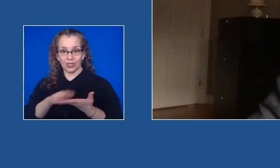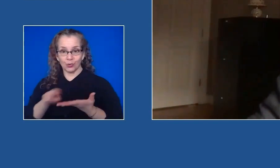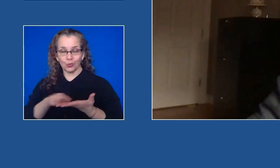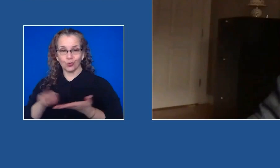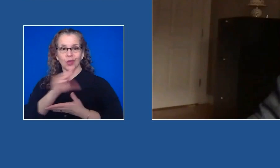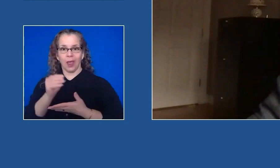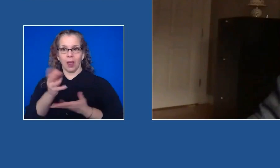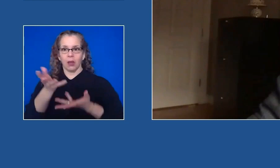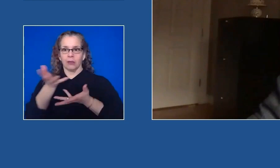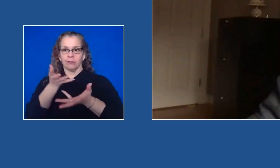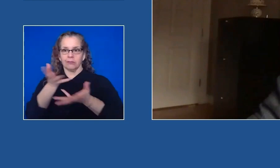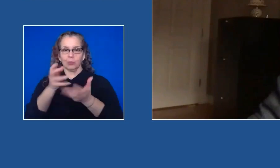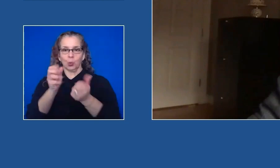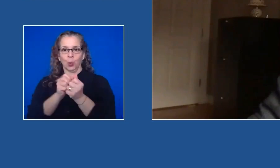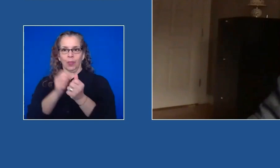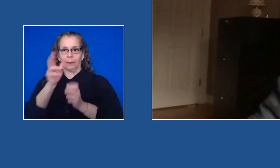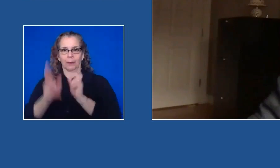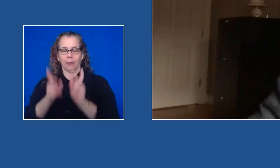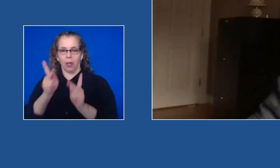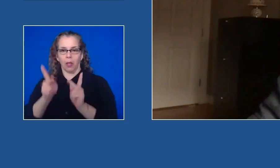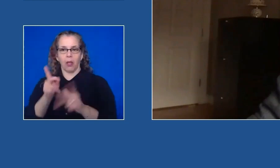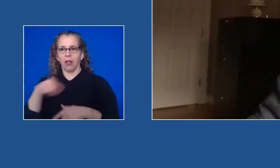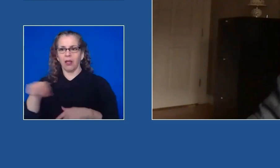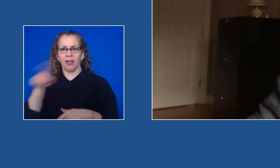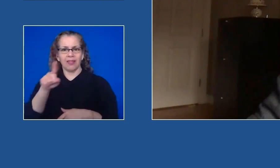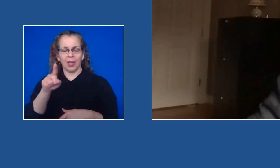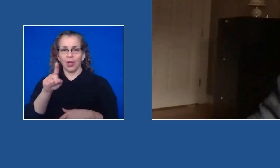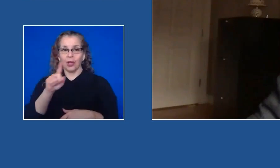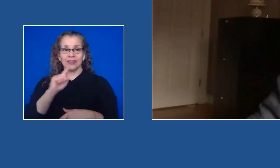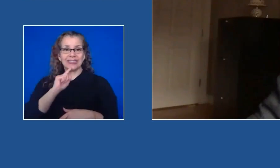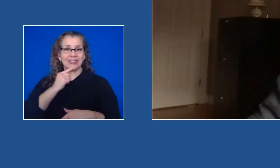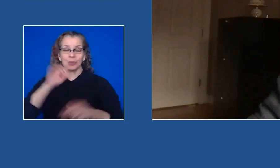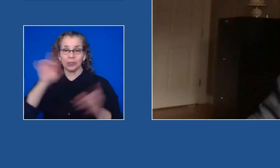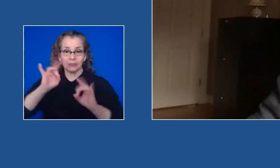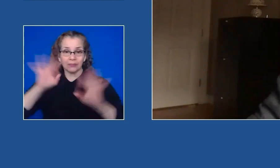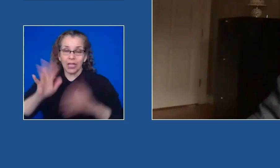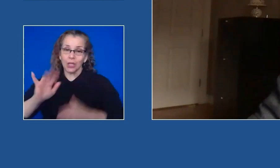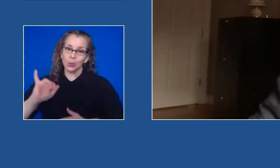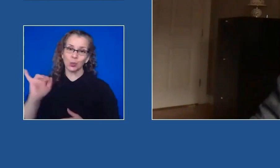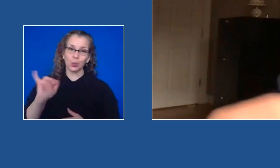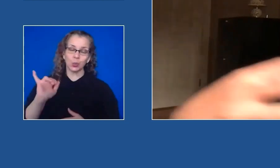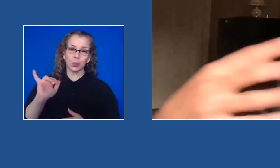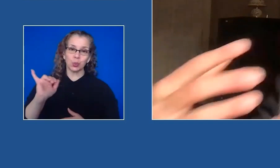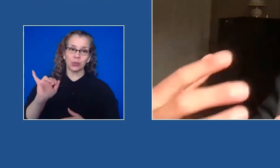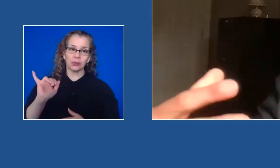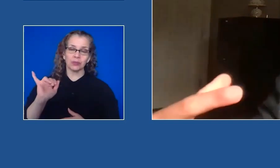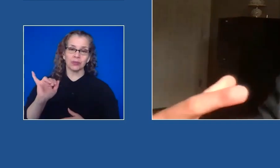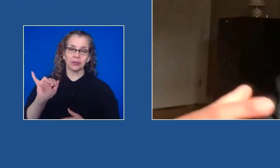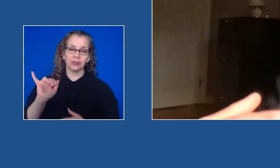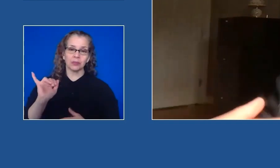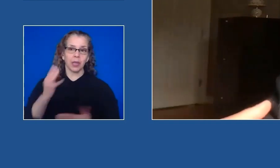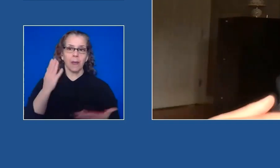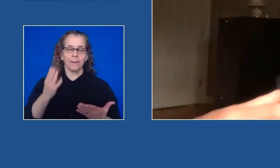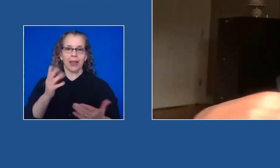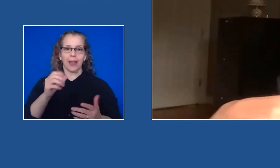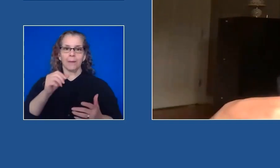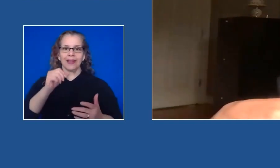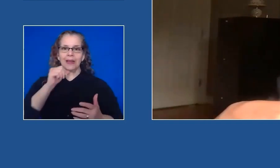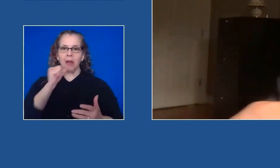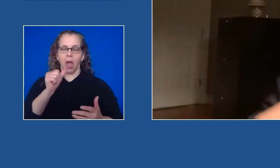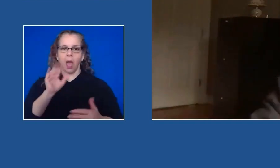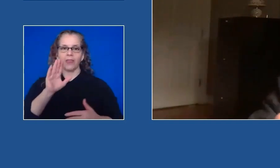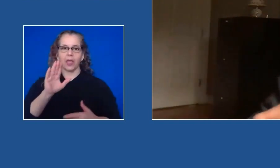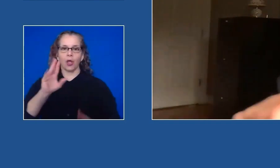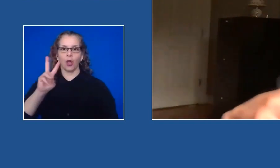behavioral crises is that they're in just as a dire situation. And they may not necessarily demonstrate it in vital signs or maybe